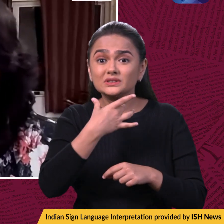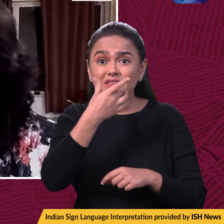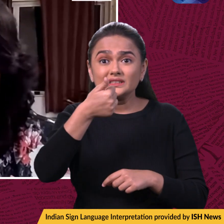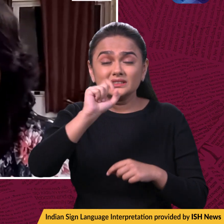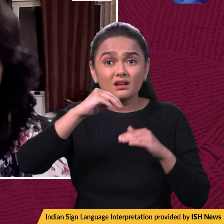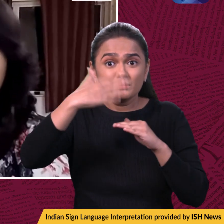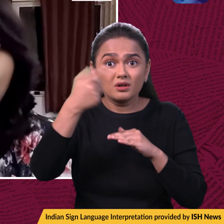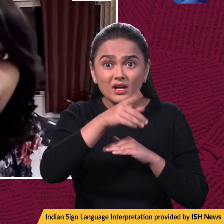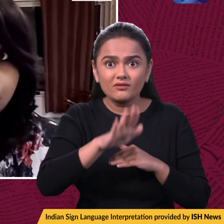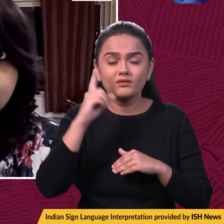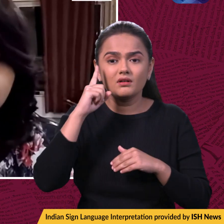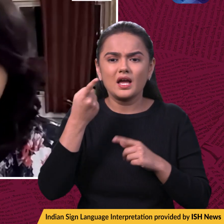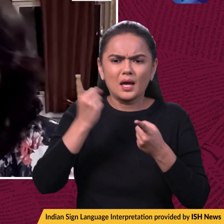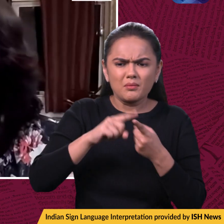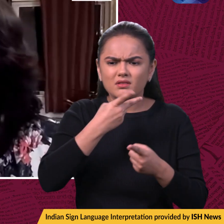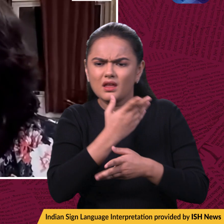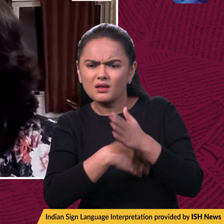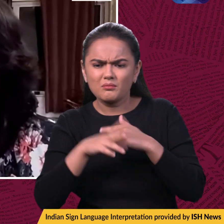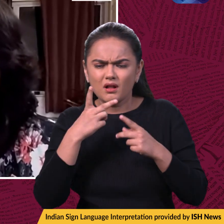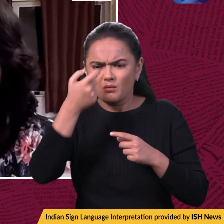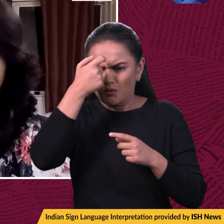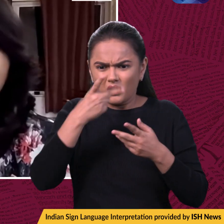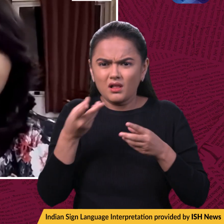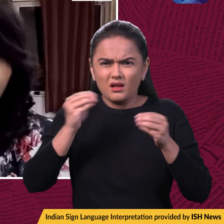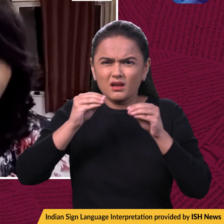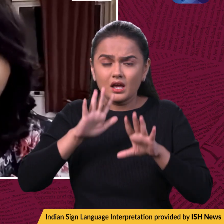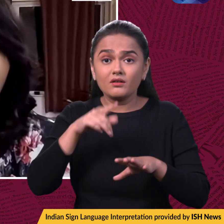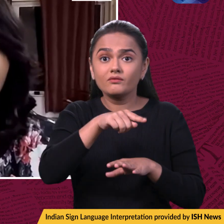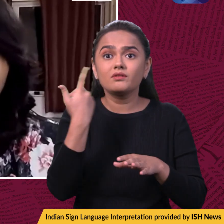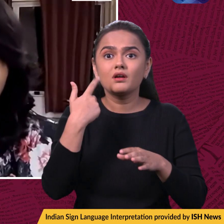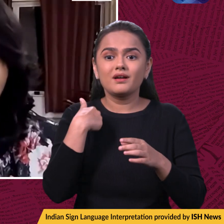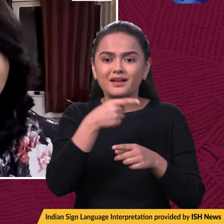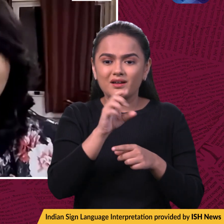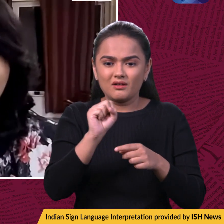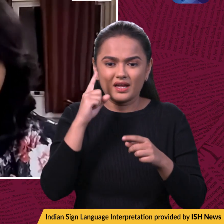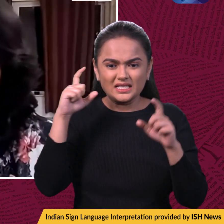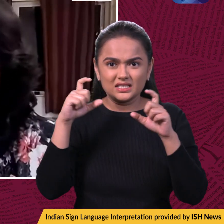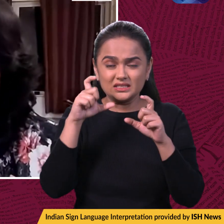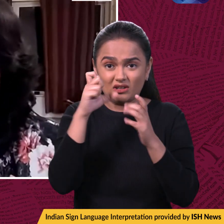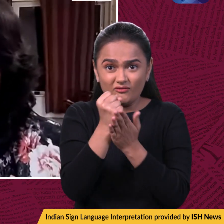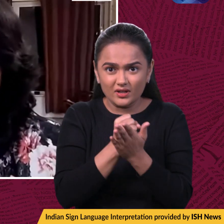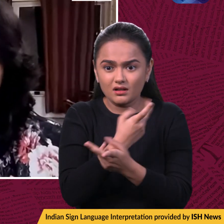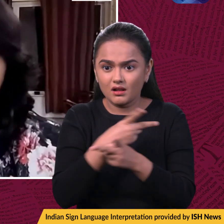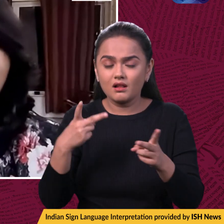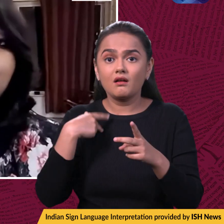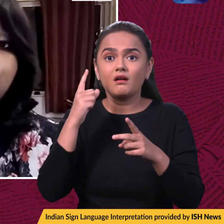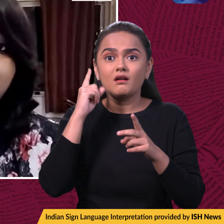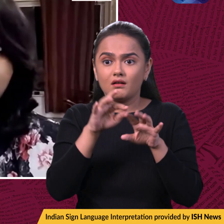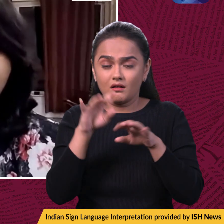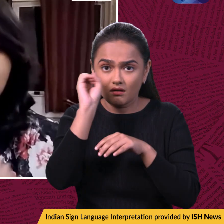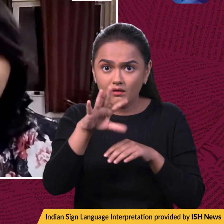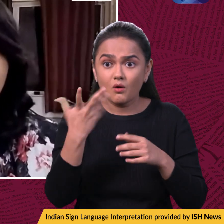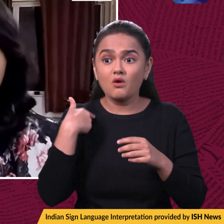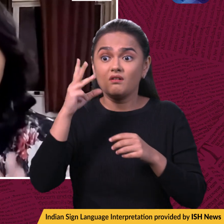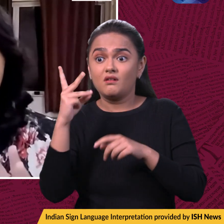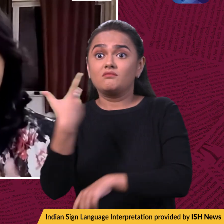of 60 with comorbidities will not be required to upload or provide a medical certificate to get their booster